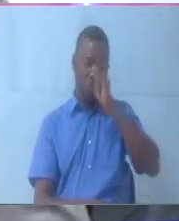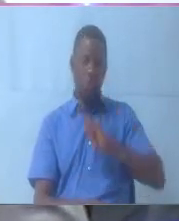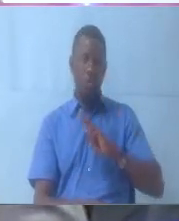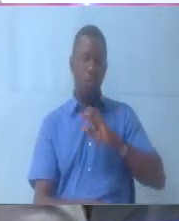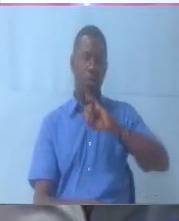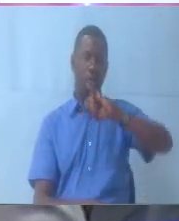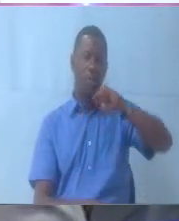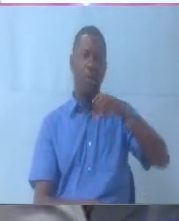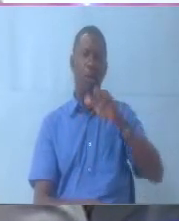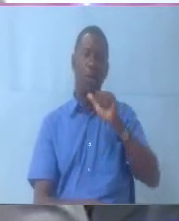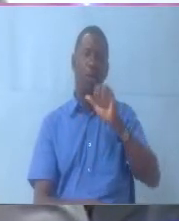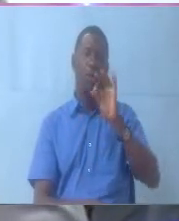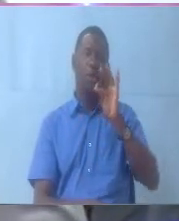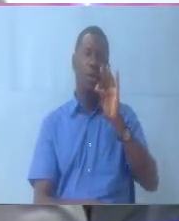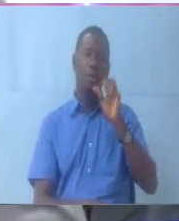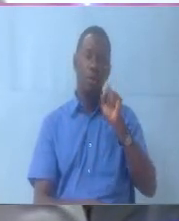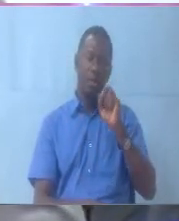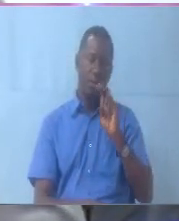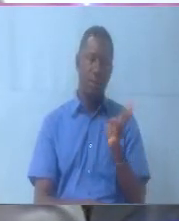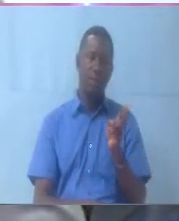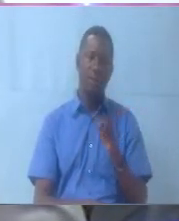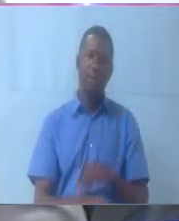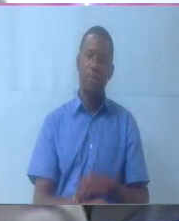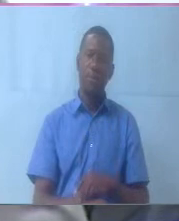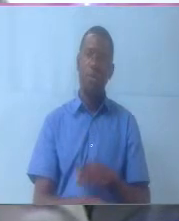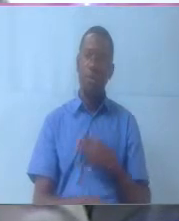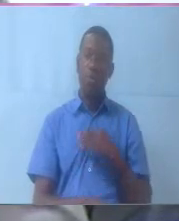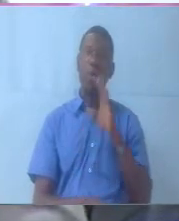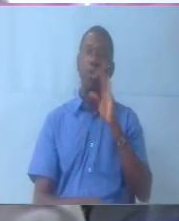We convened the said meeting at the Kanifi Magistrates Court.